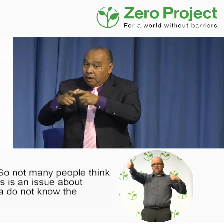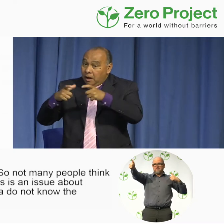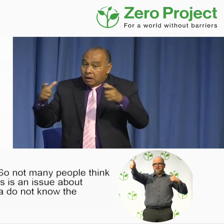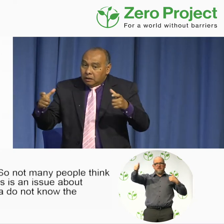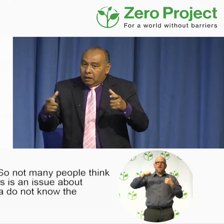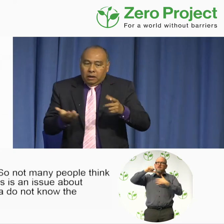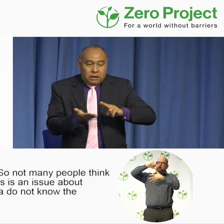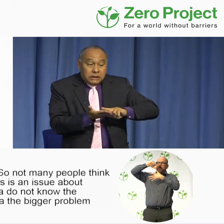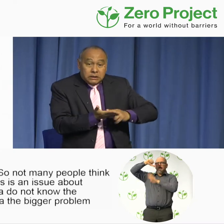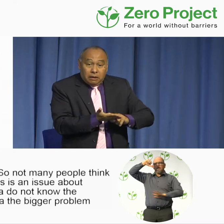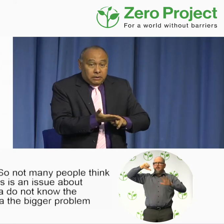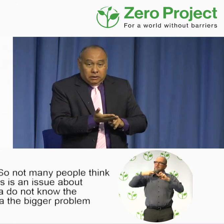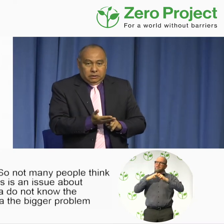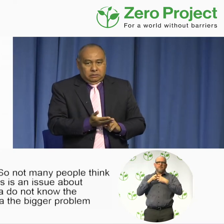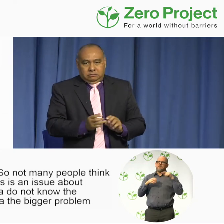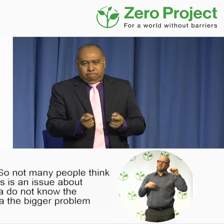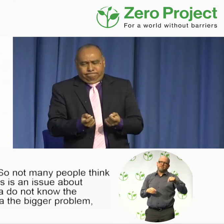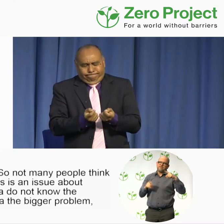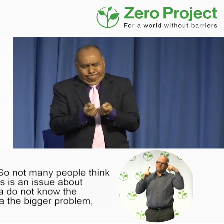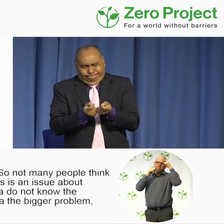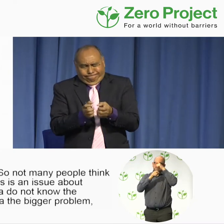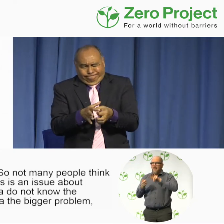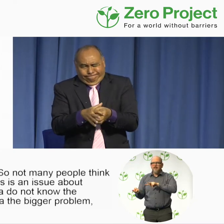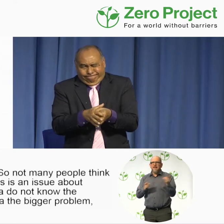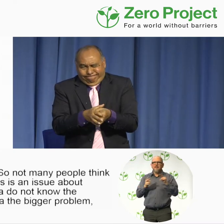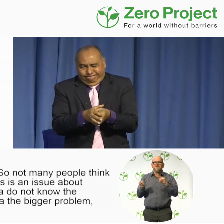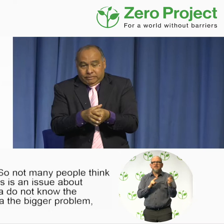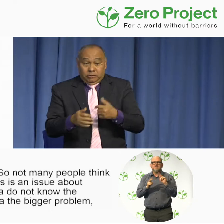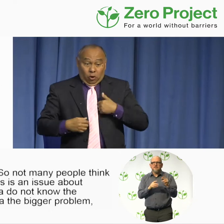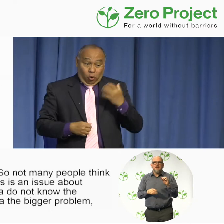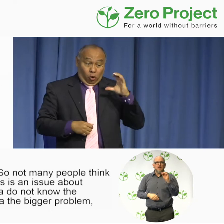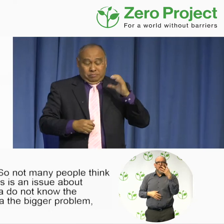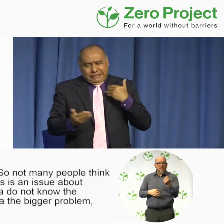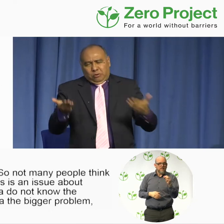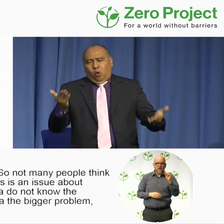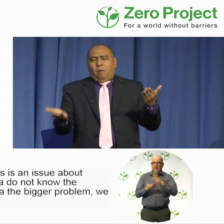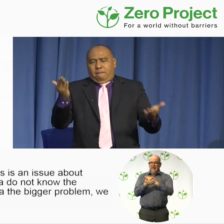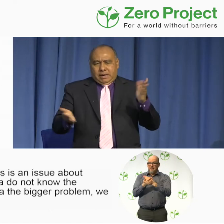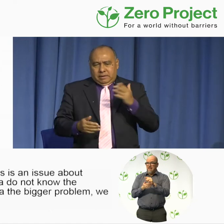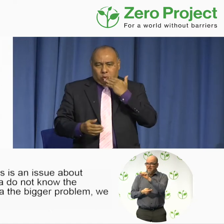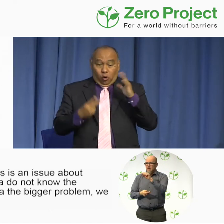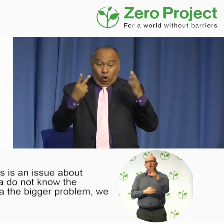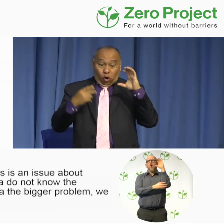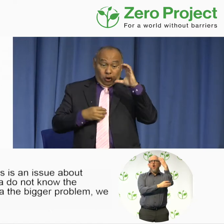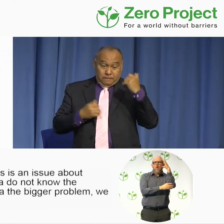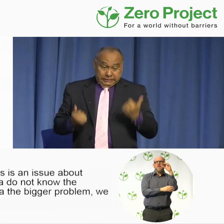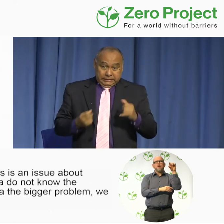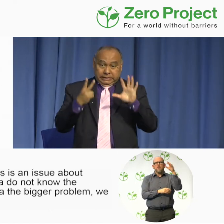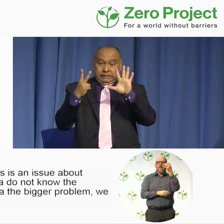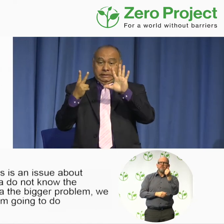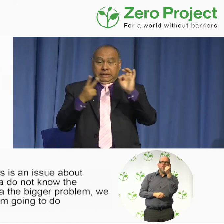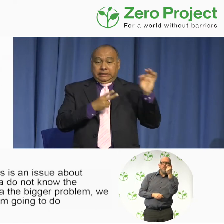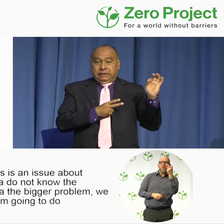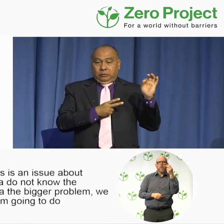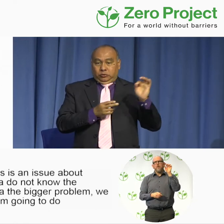In South America, the bigger problem is that we do not have sign language interpreters. I'm going to do